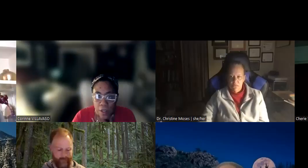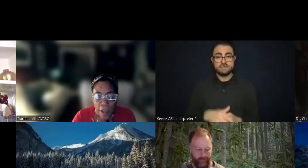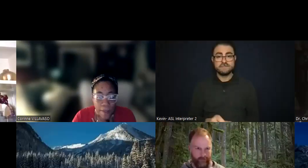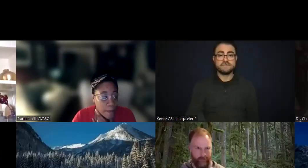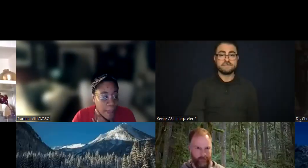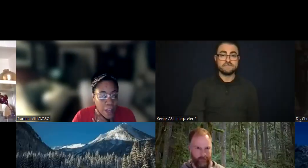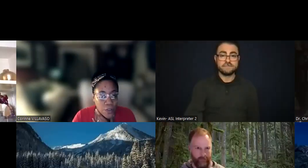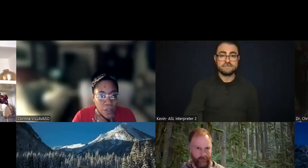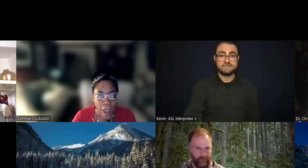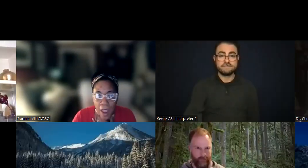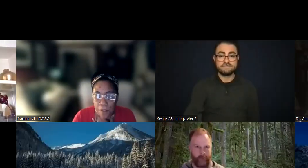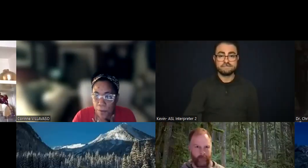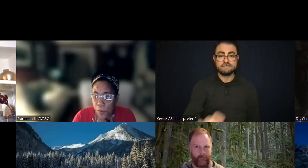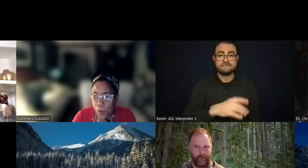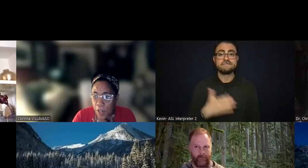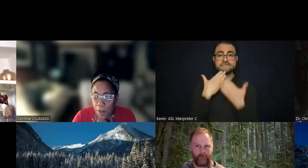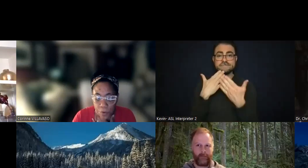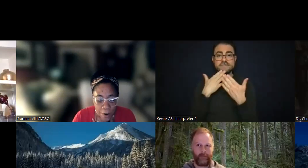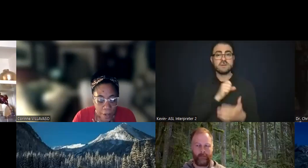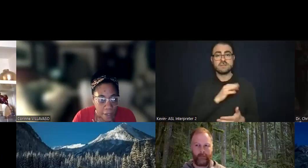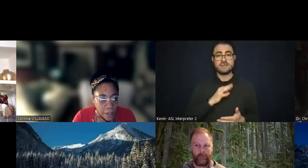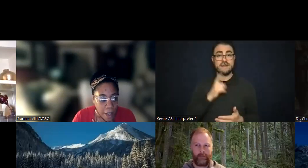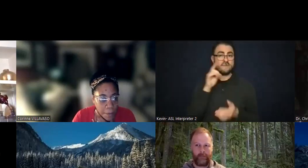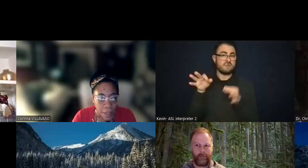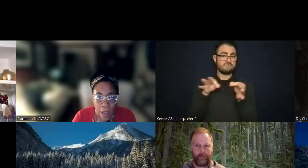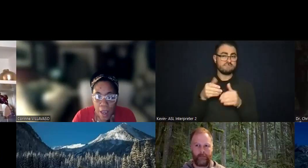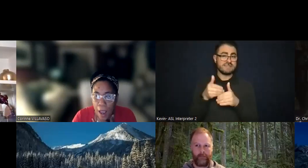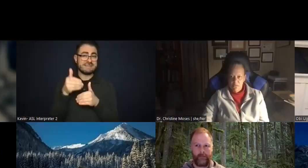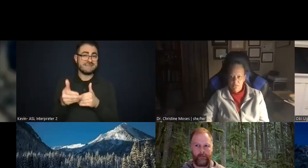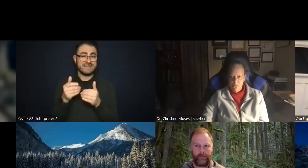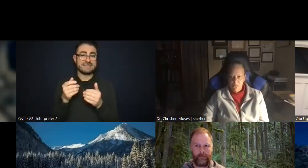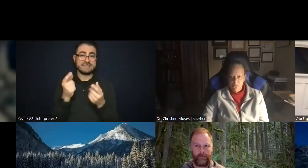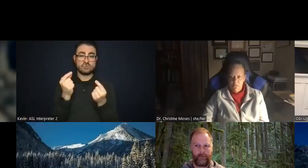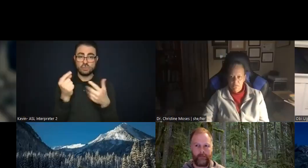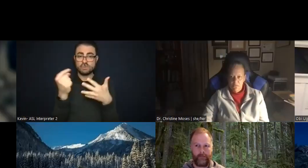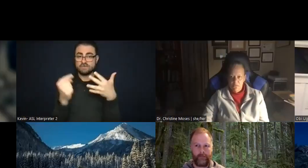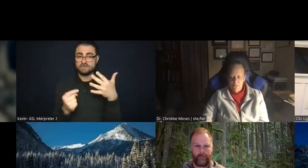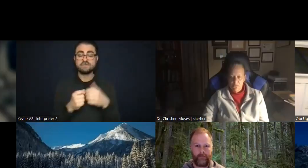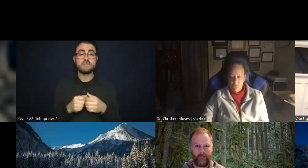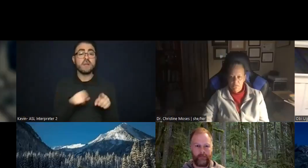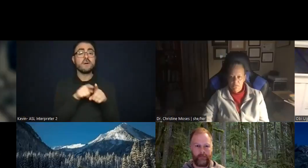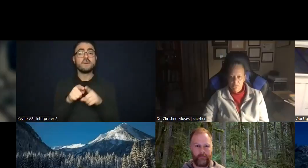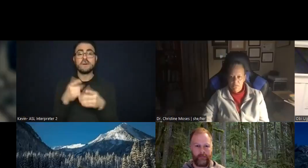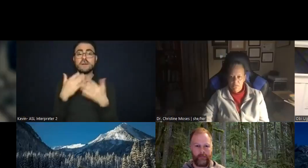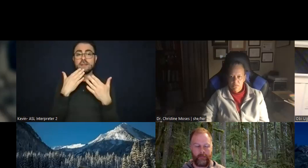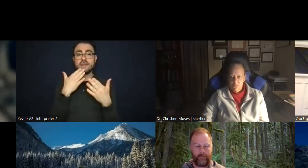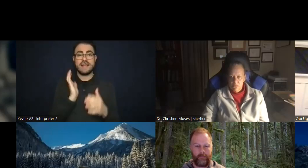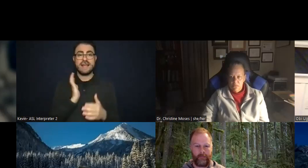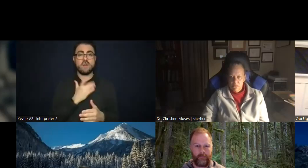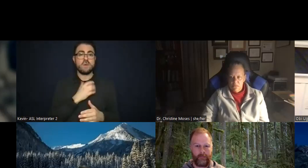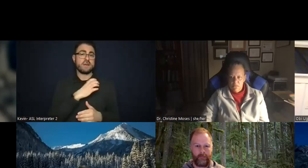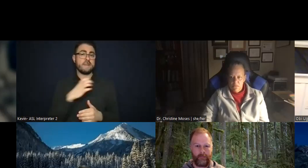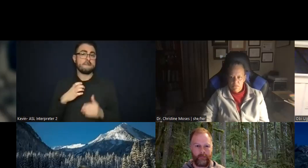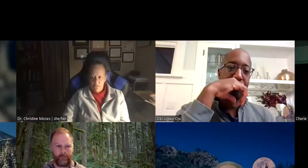Thank you, and thank you, staff, for covering our next steps. I want to like to thank our fellow commissioners who